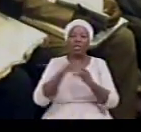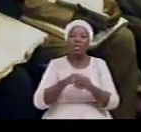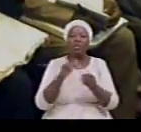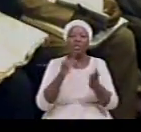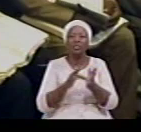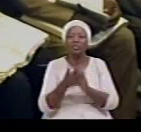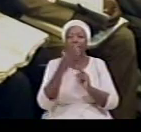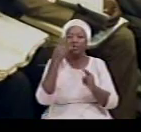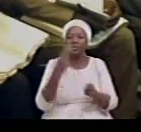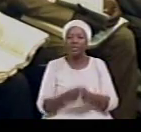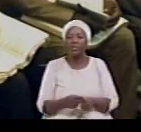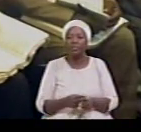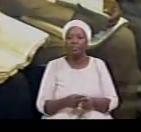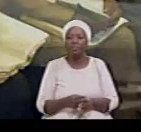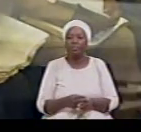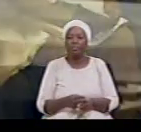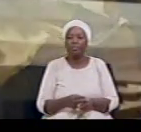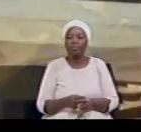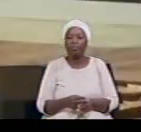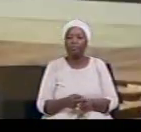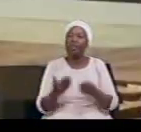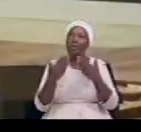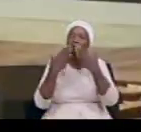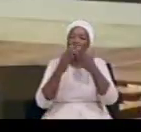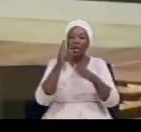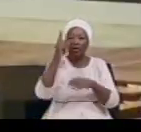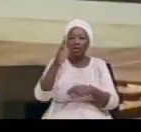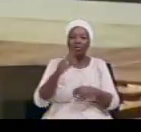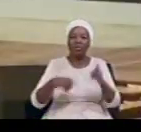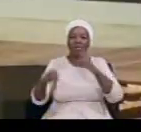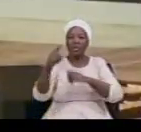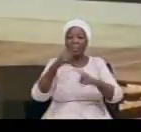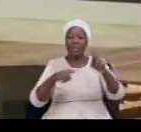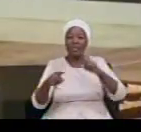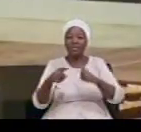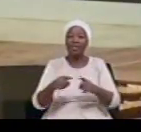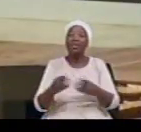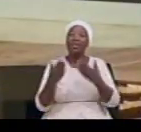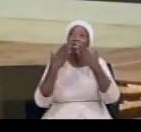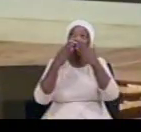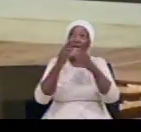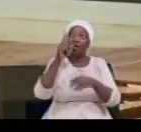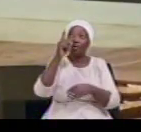name. Thank God I am saved.